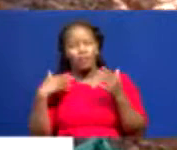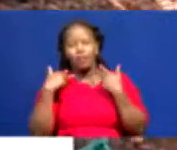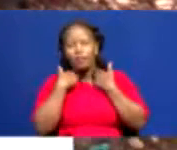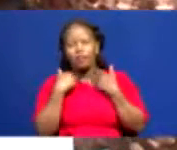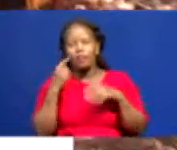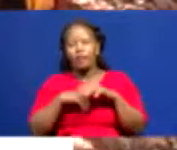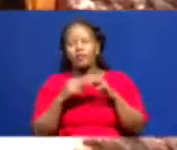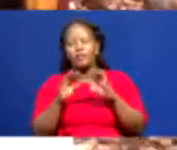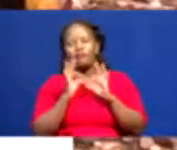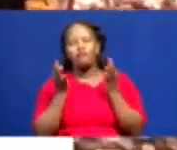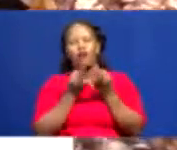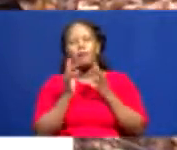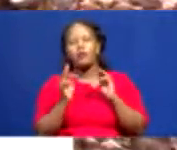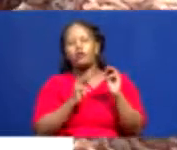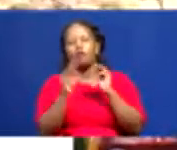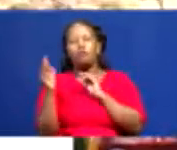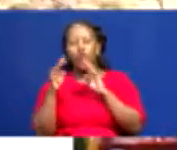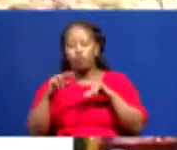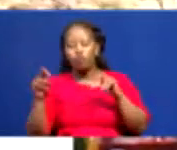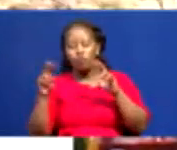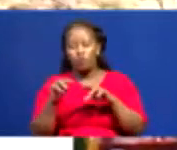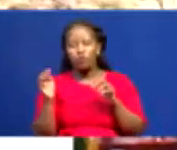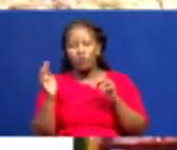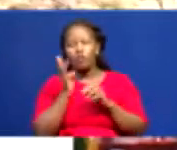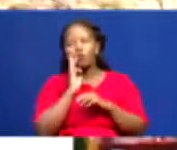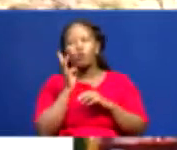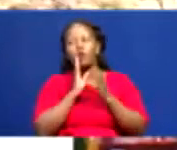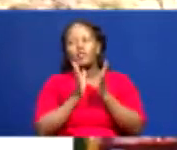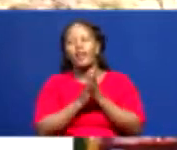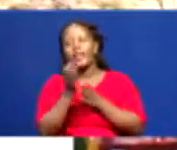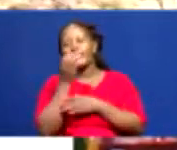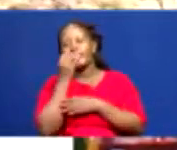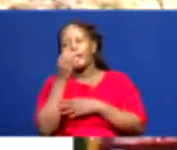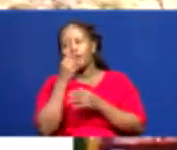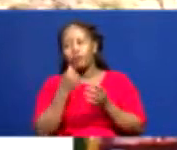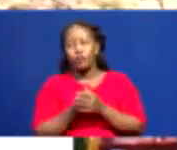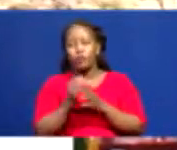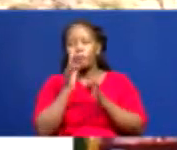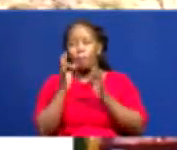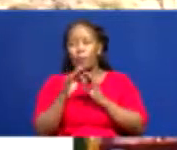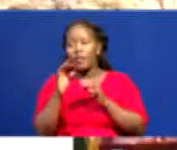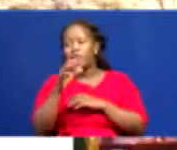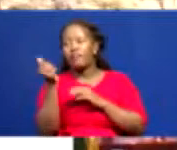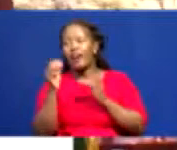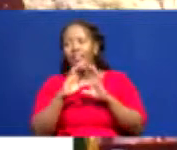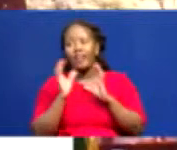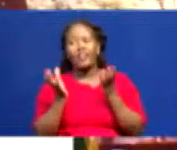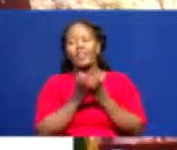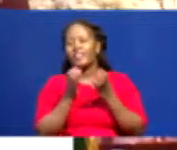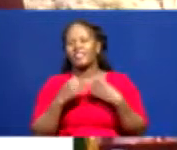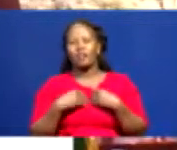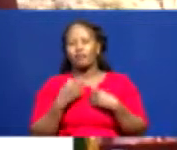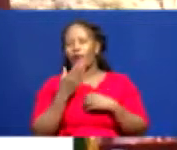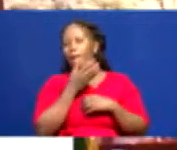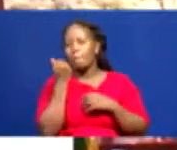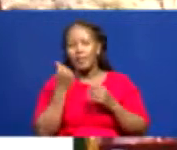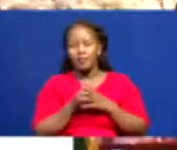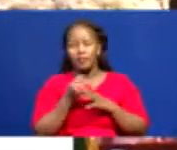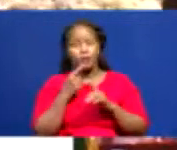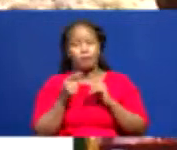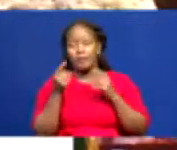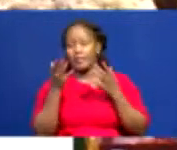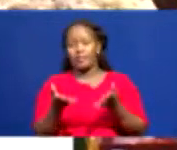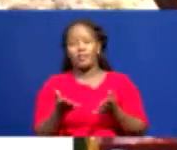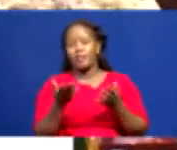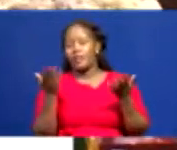in search of pasture and water. Wangine, kama tungekuwa na darasa ingine, ingekuwa wafadhali kwa sababu kuna hata